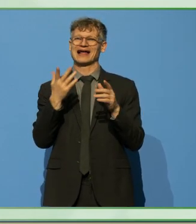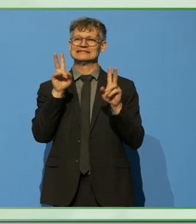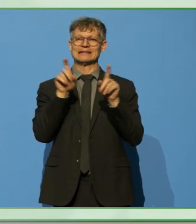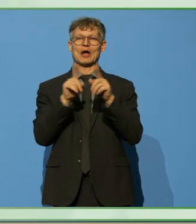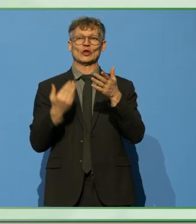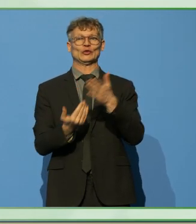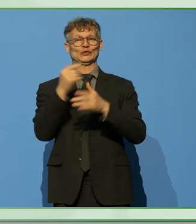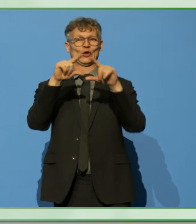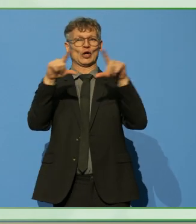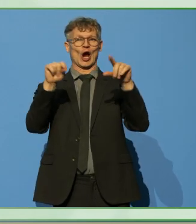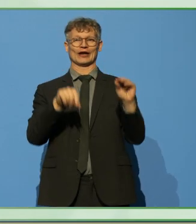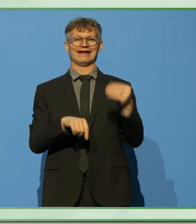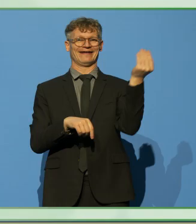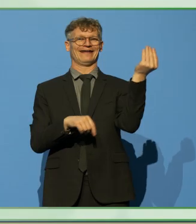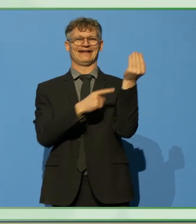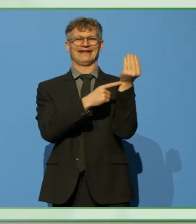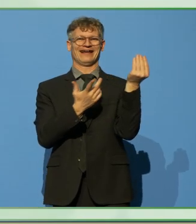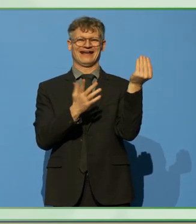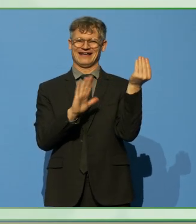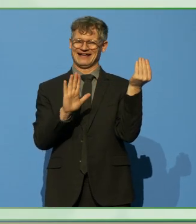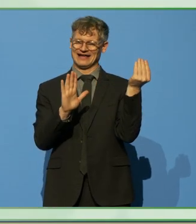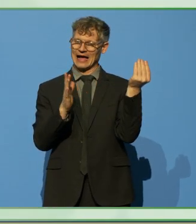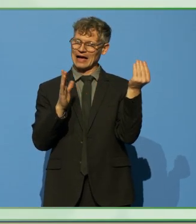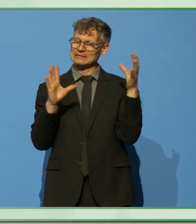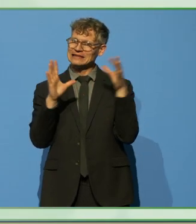really about the ATMs, it's about the terminals, it's